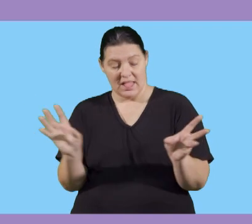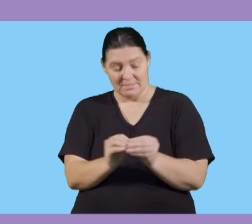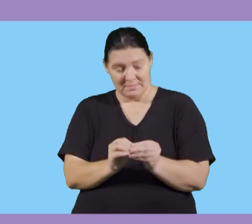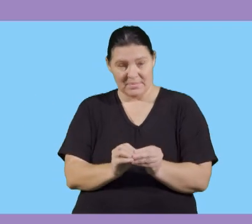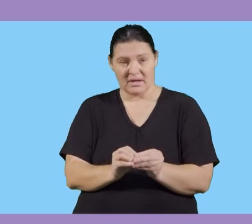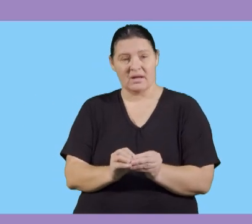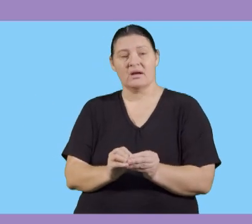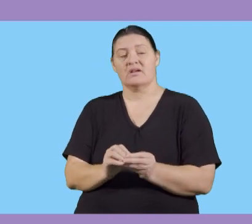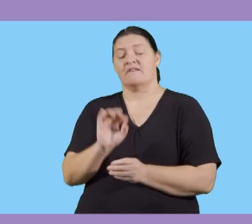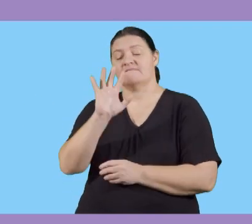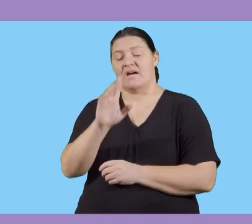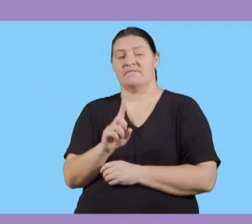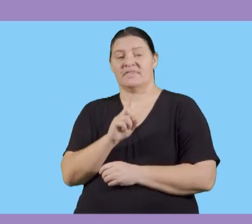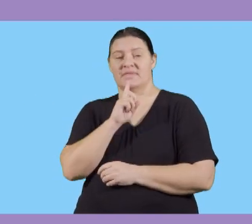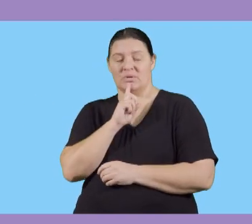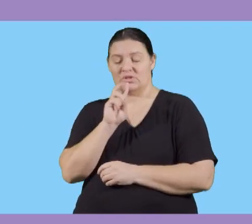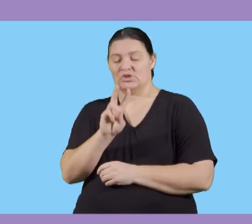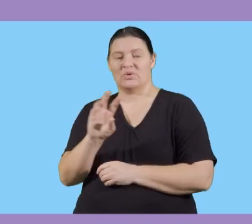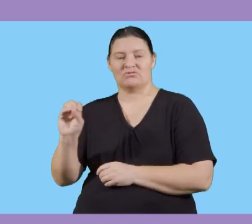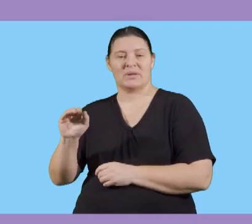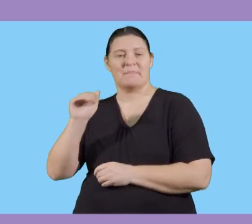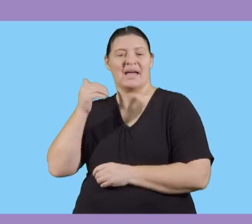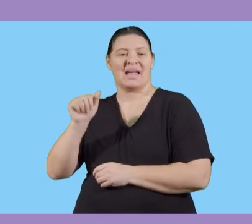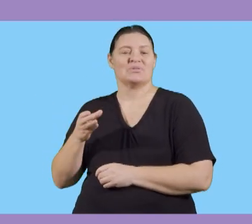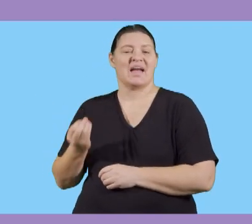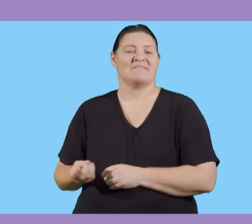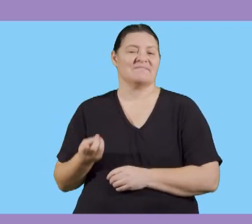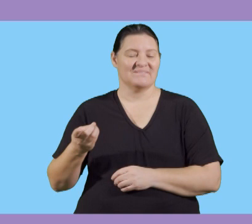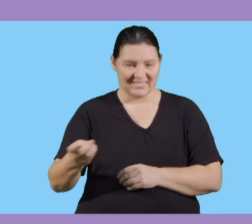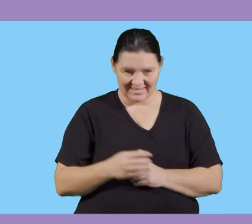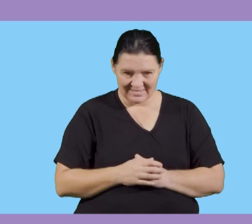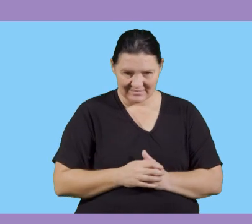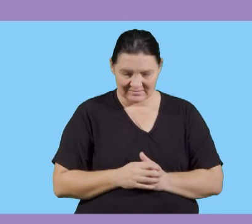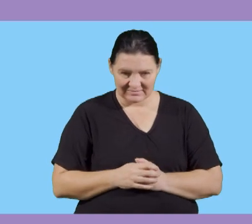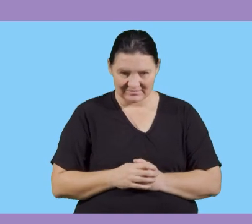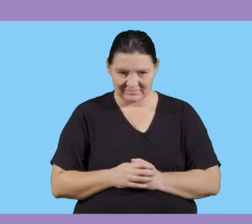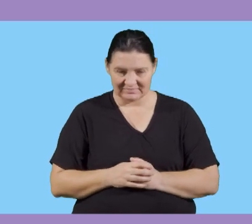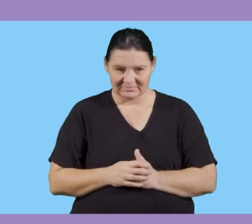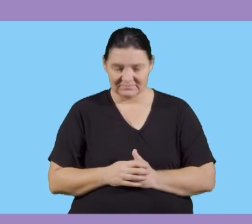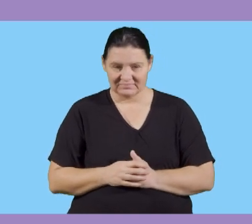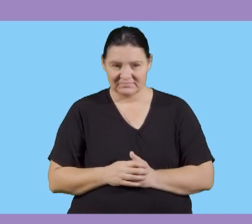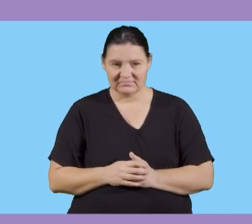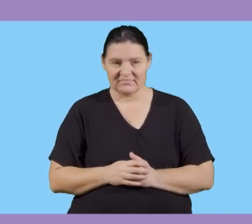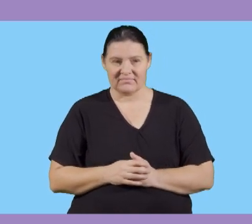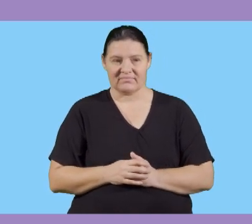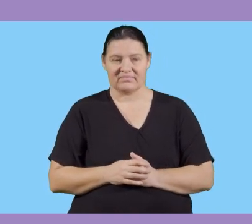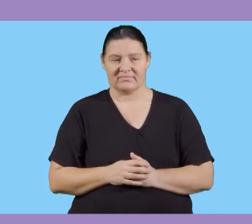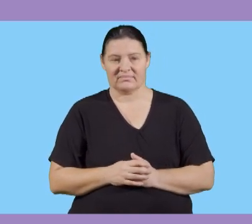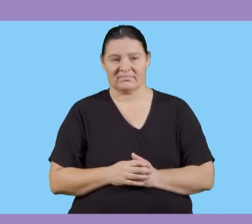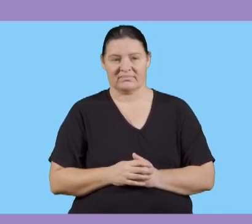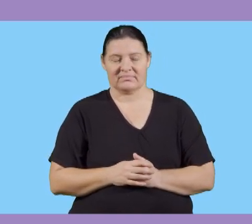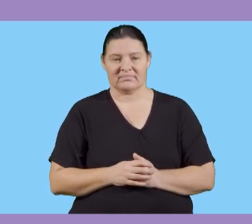the interest that Tasha has gotten from the bank. And that is going to give us